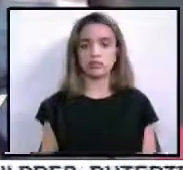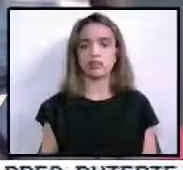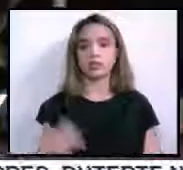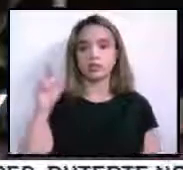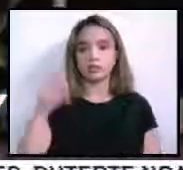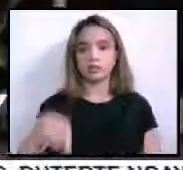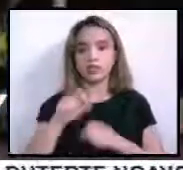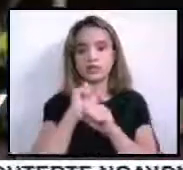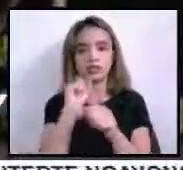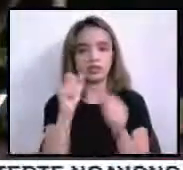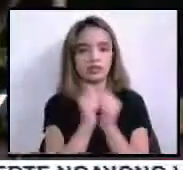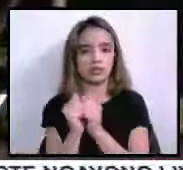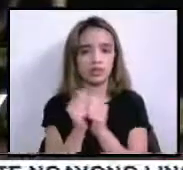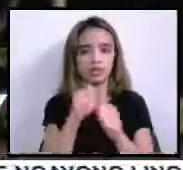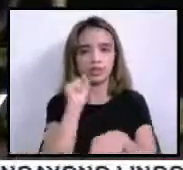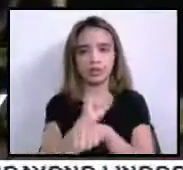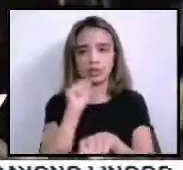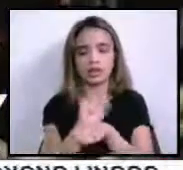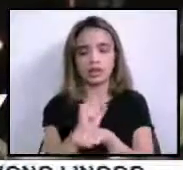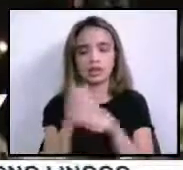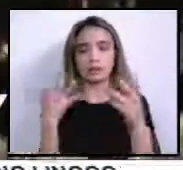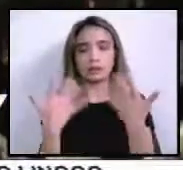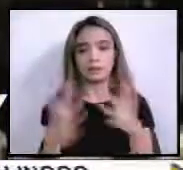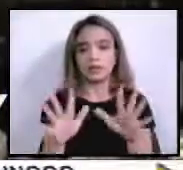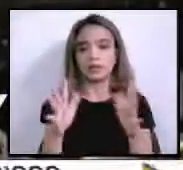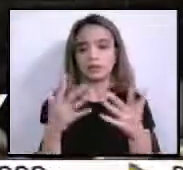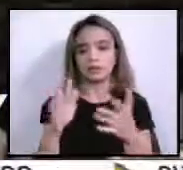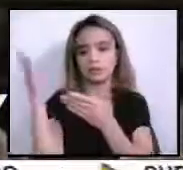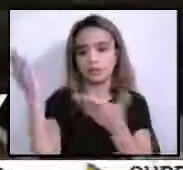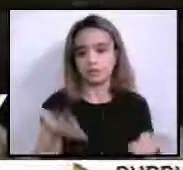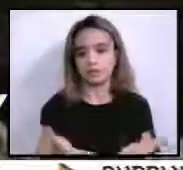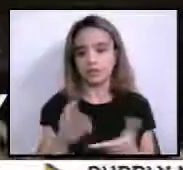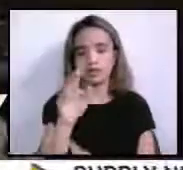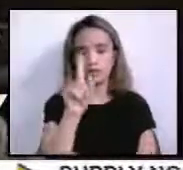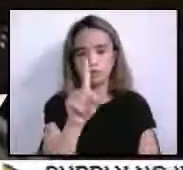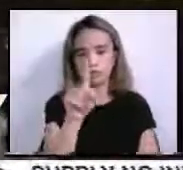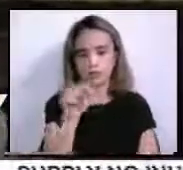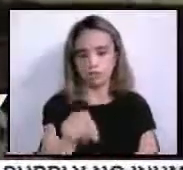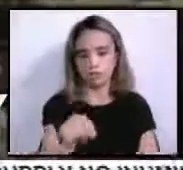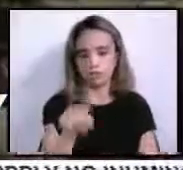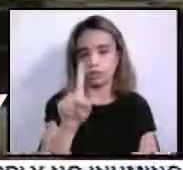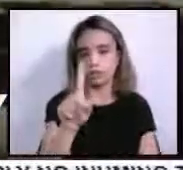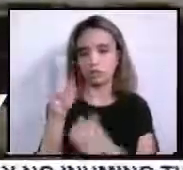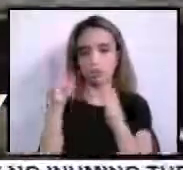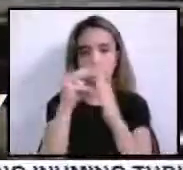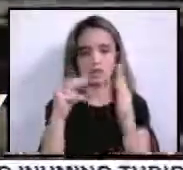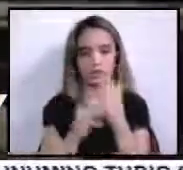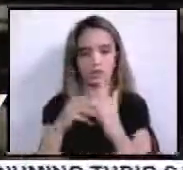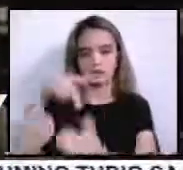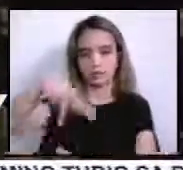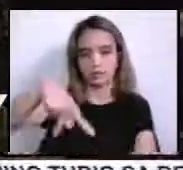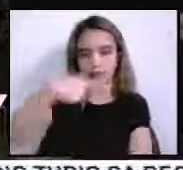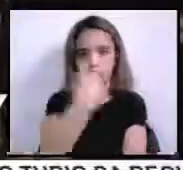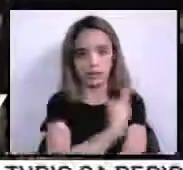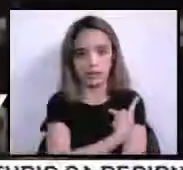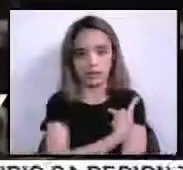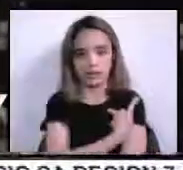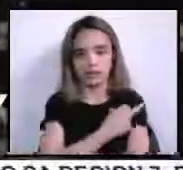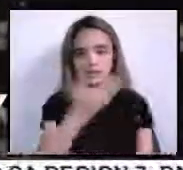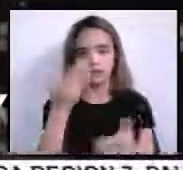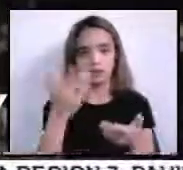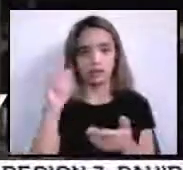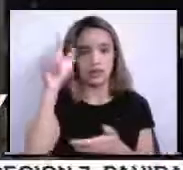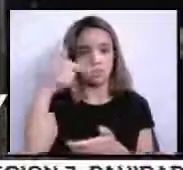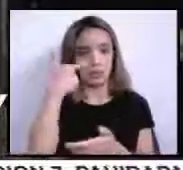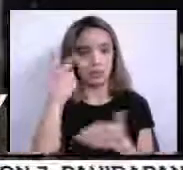together in this. Na-deliver na rin sa bansa ang higit 1.1 million Pfizer doses na binili ng gobyerno sa tulong ng